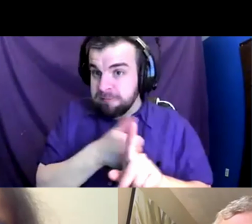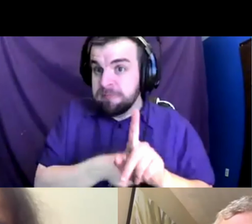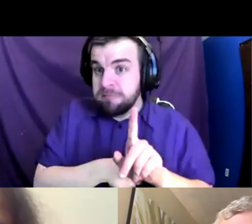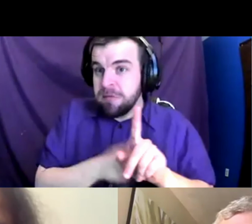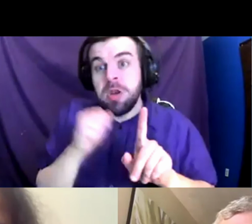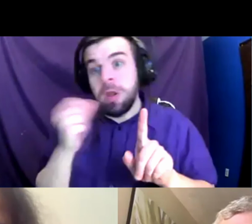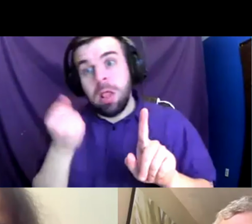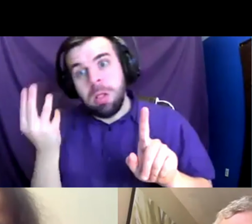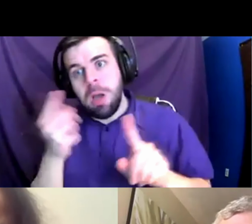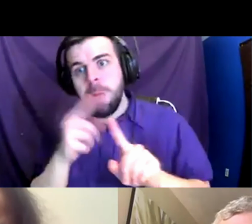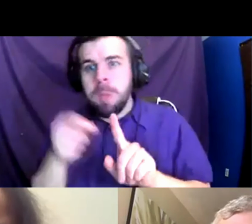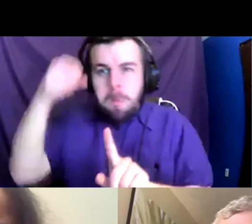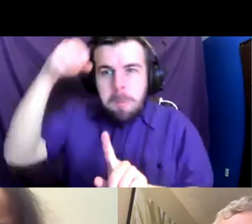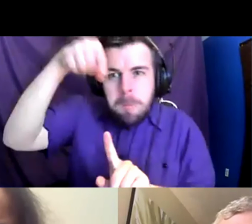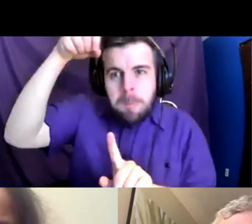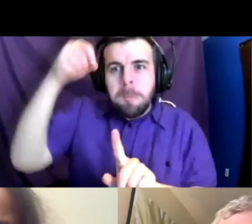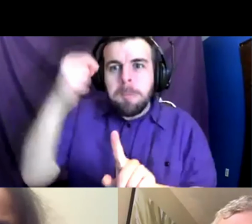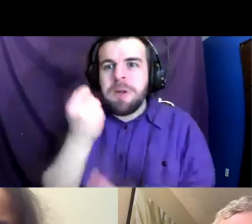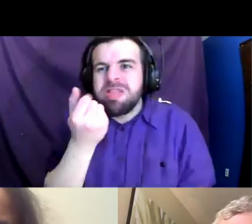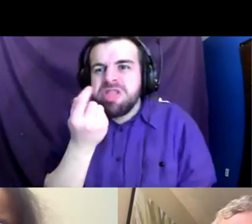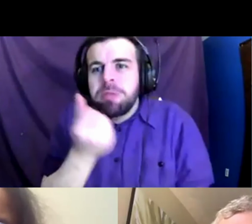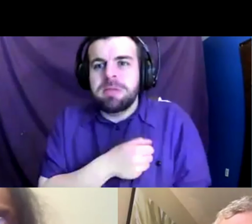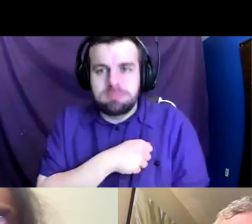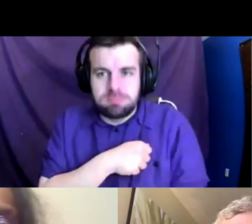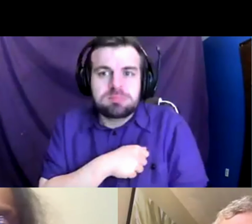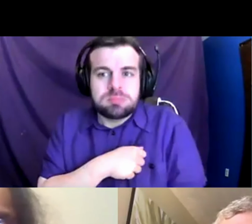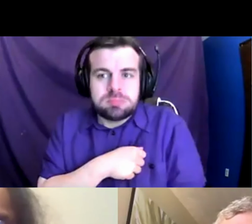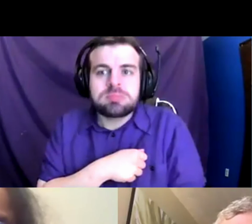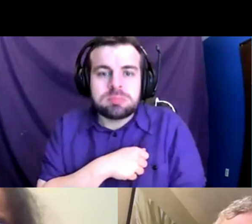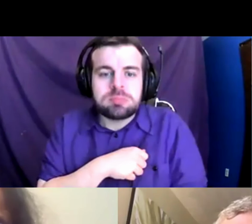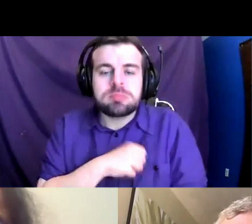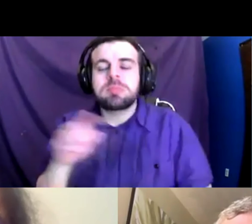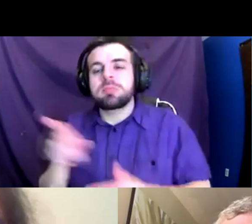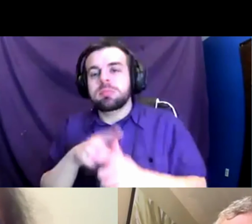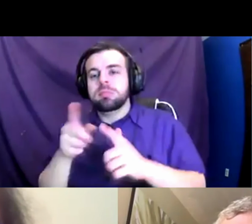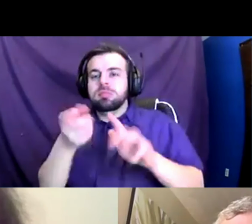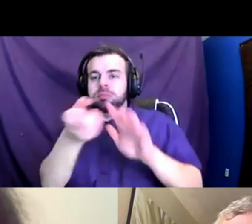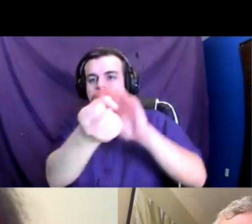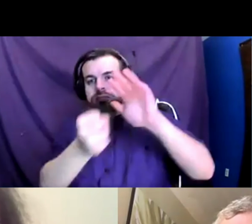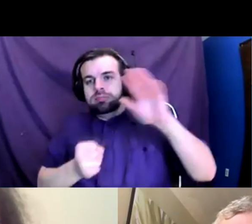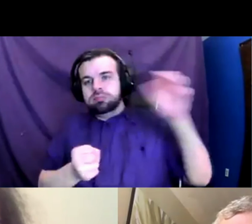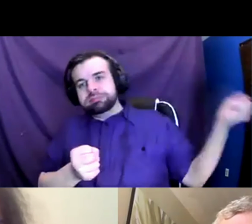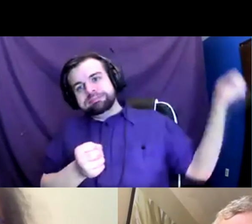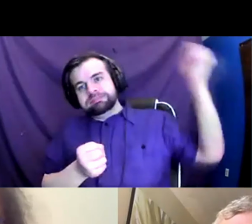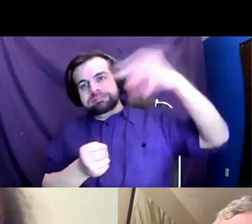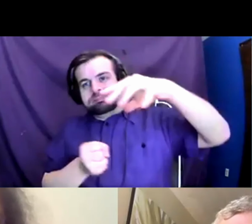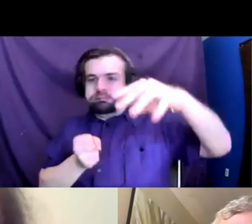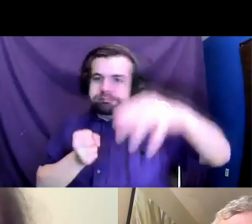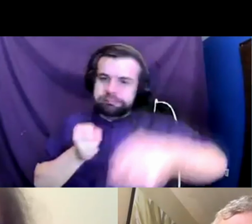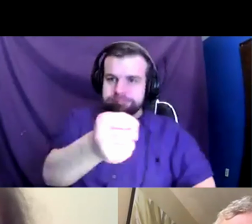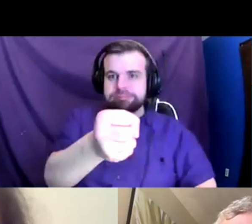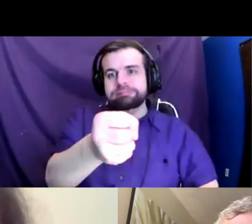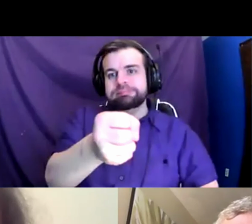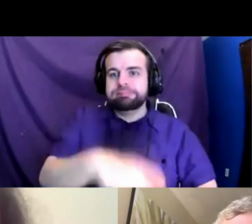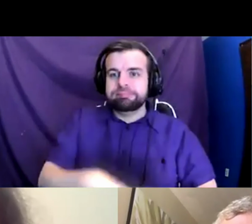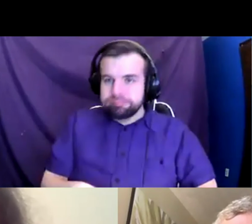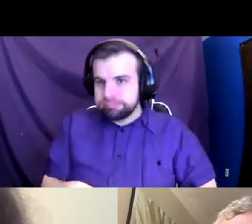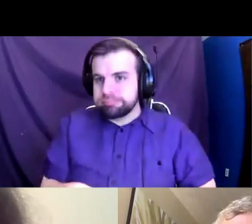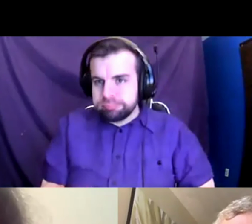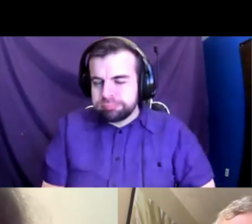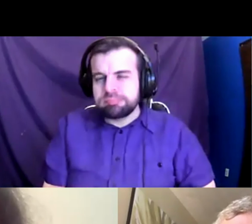a drip, like a little tiny thing. And then you put it in the air fryer. And then so you know how with